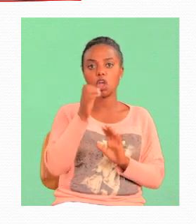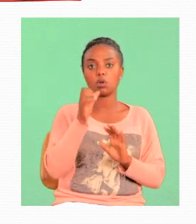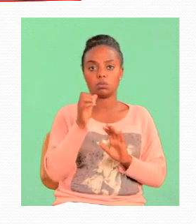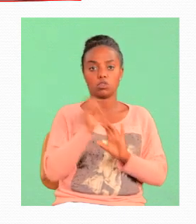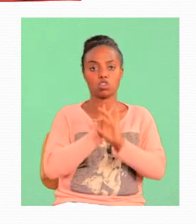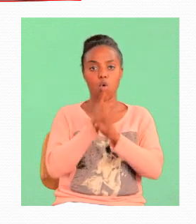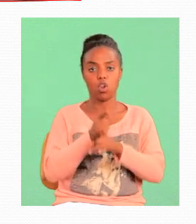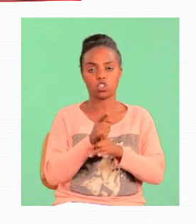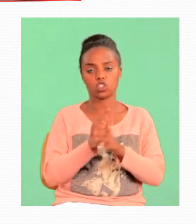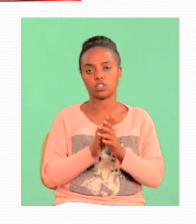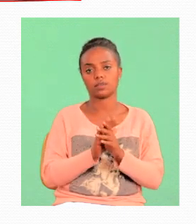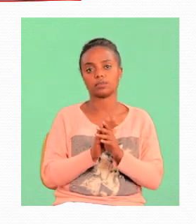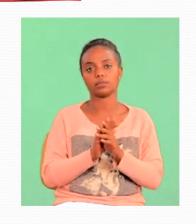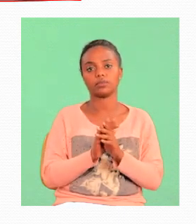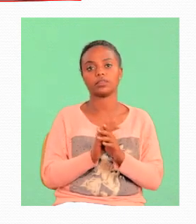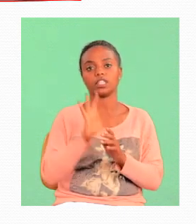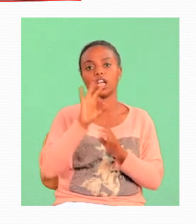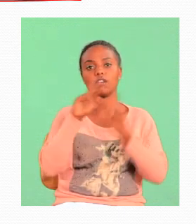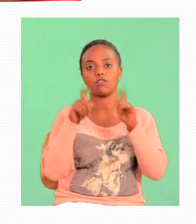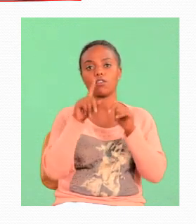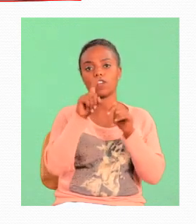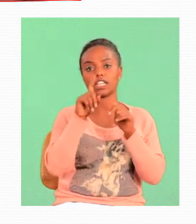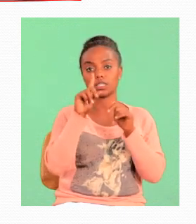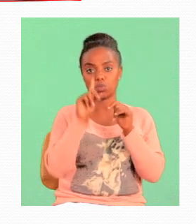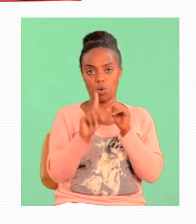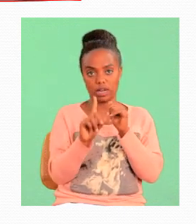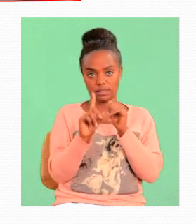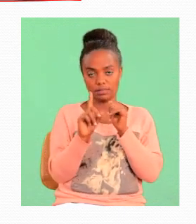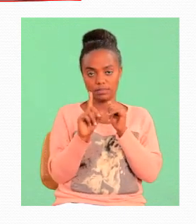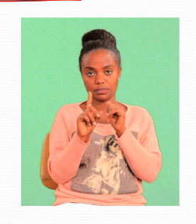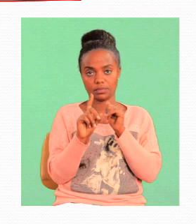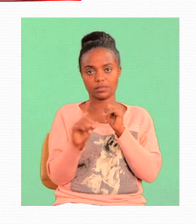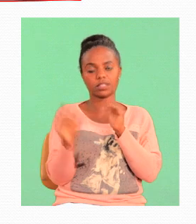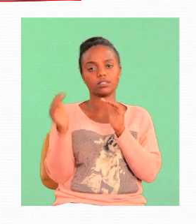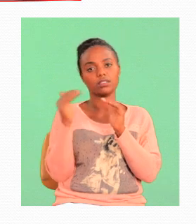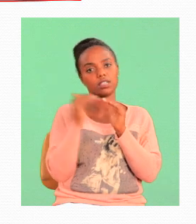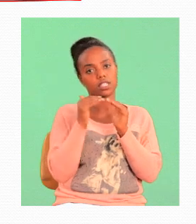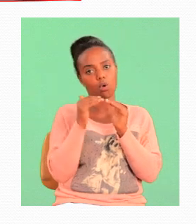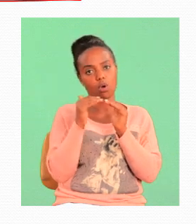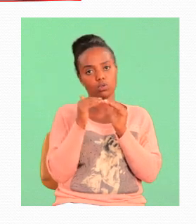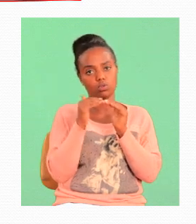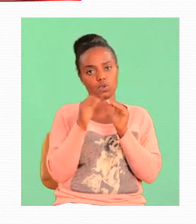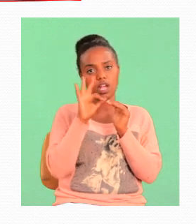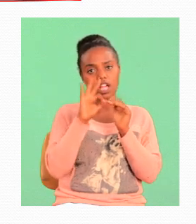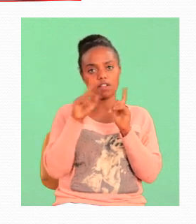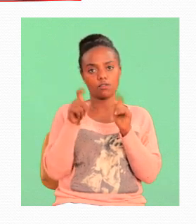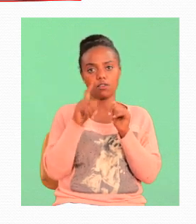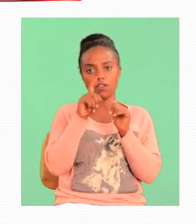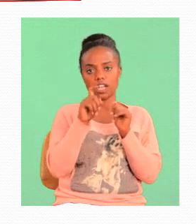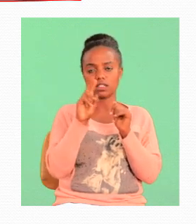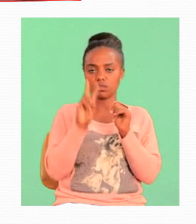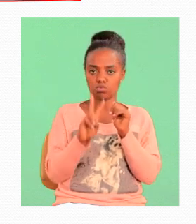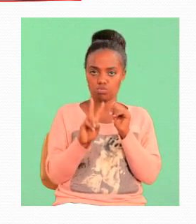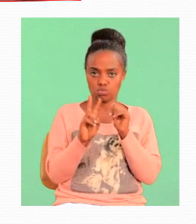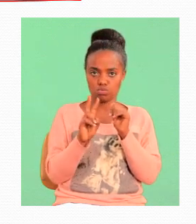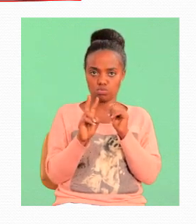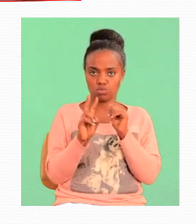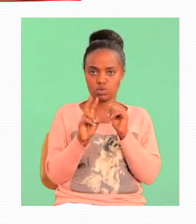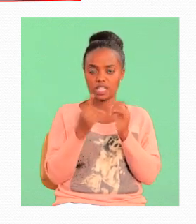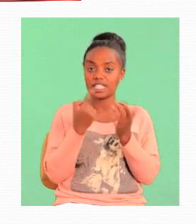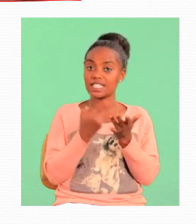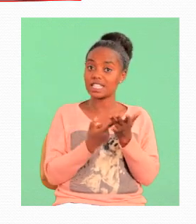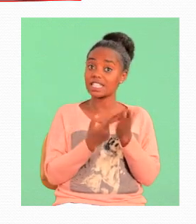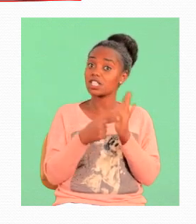solution. F of x1 is equal to f of x2.